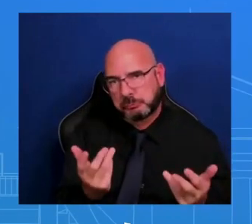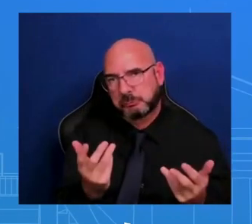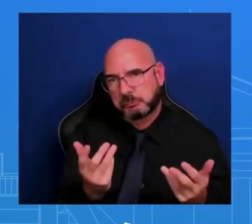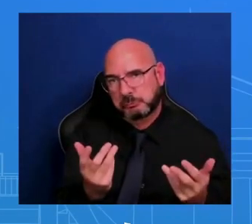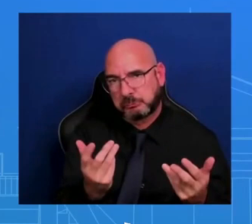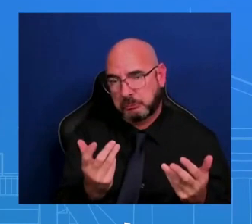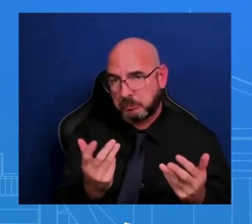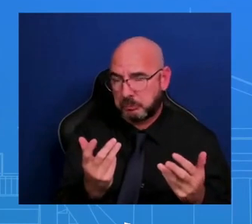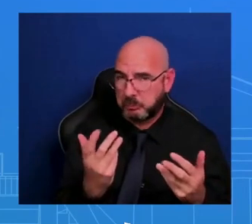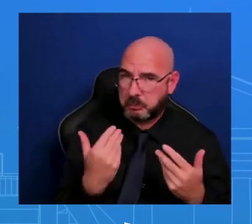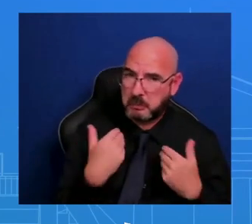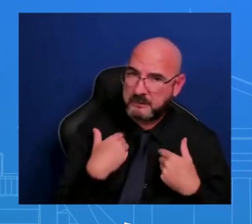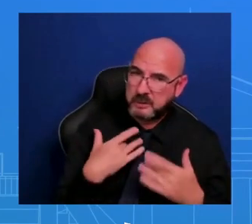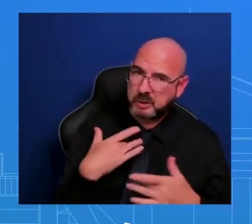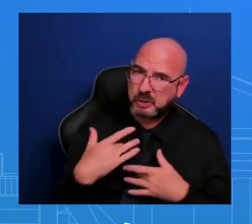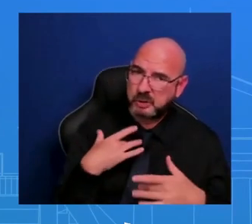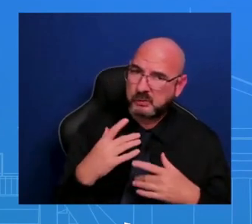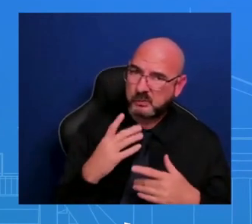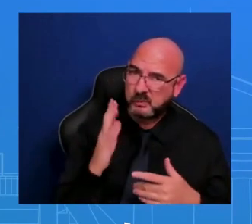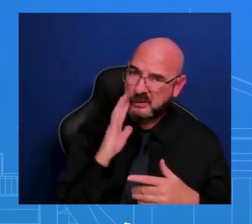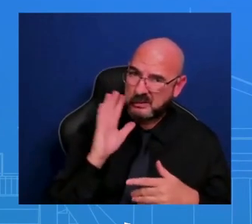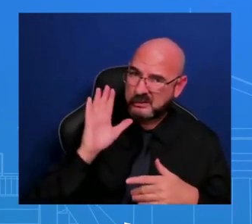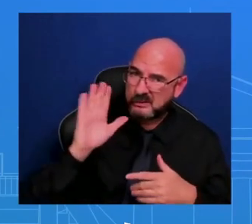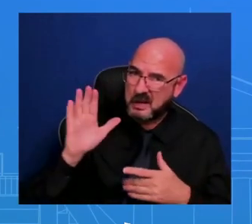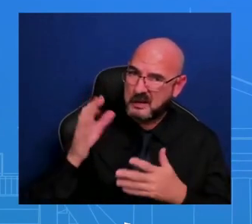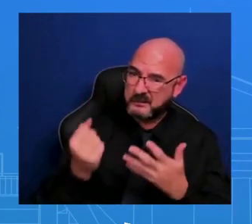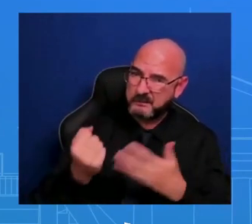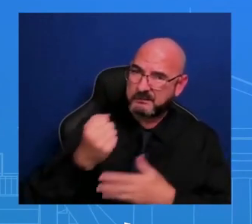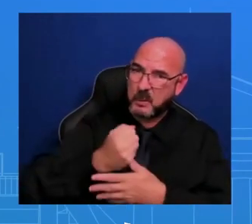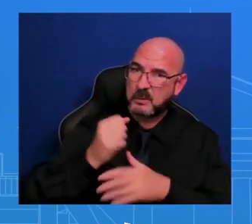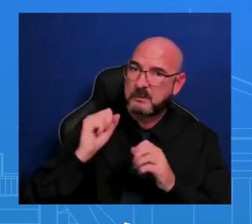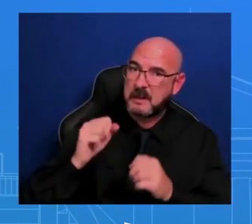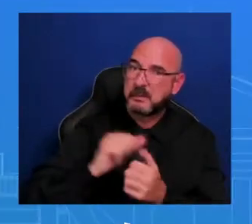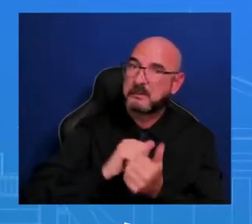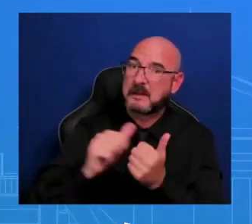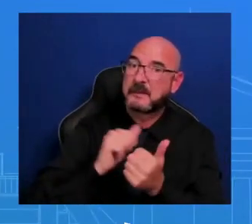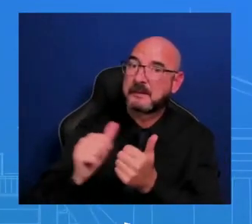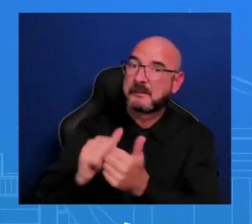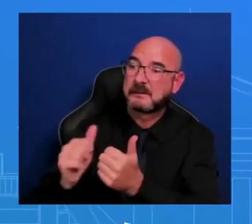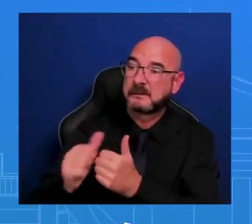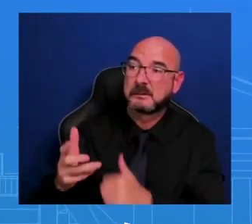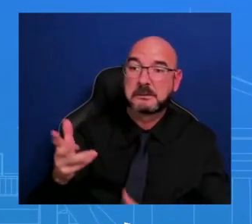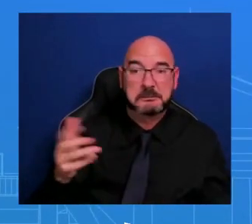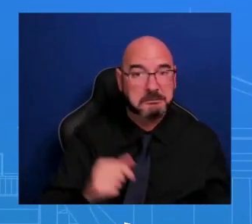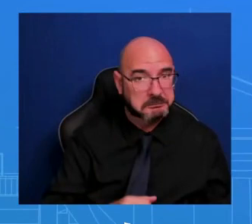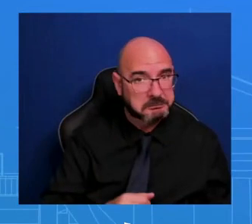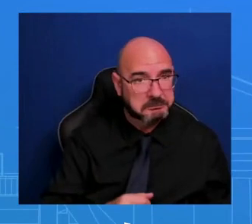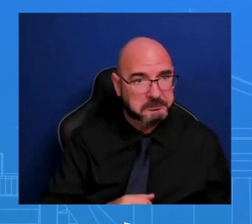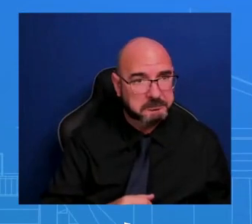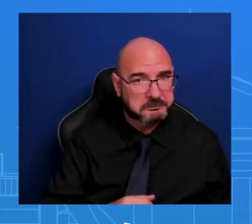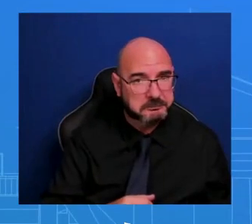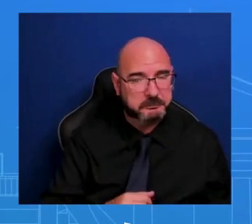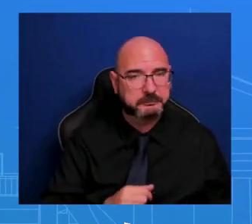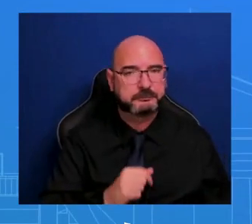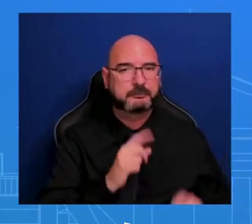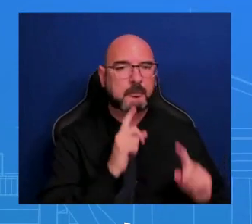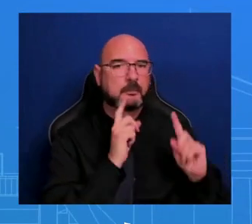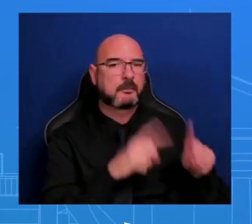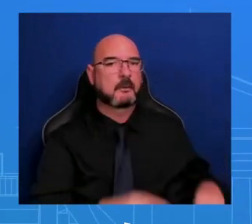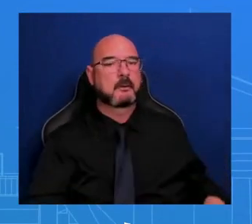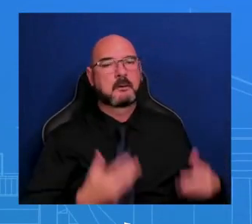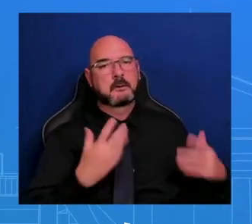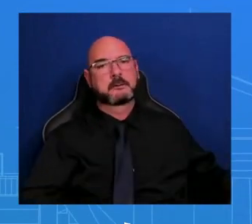end of the year, being able to kind of have that familiarity in those conversations. So look, I'll say a couple of things